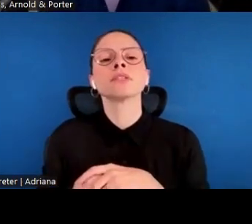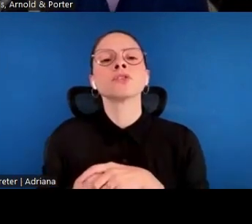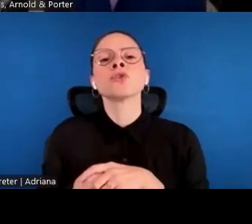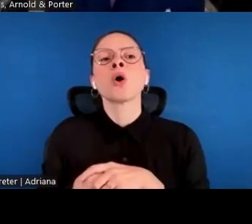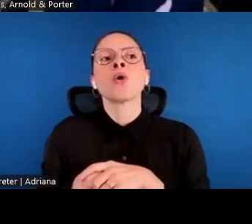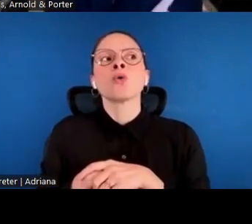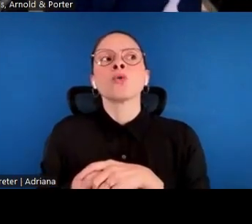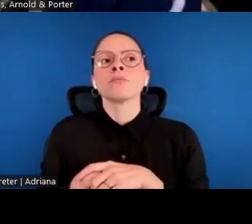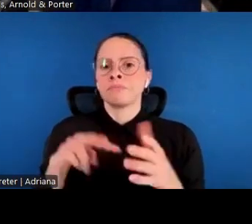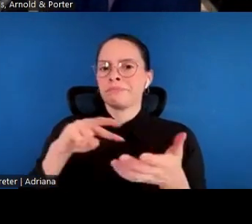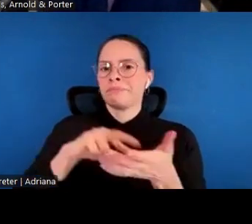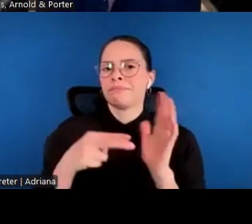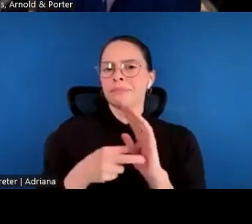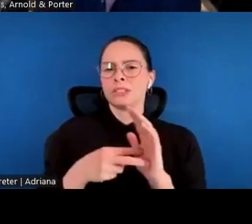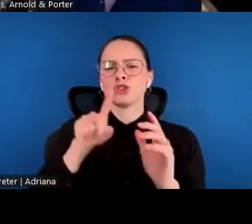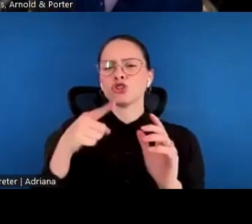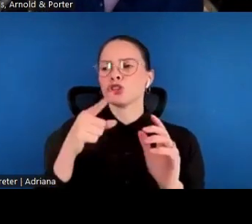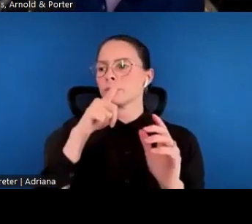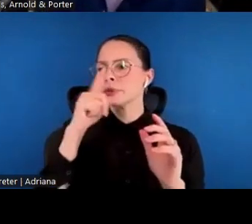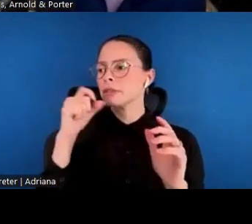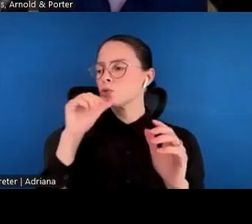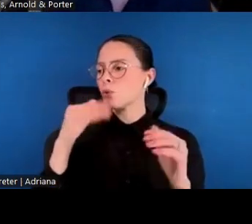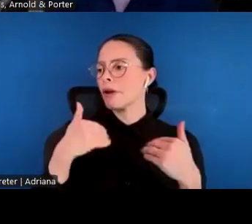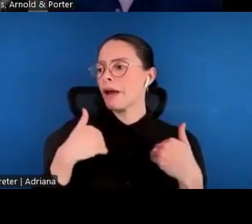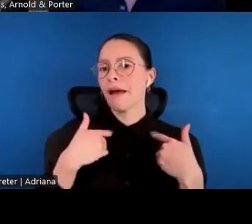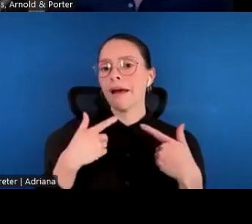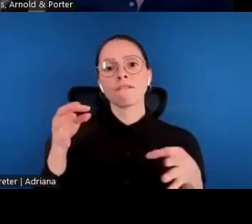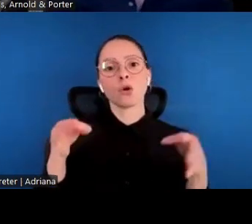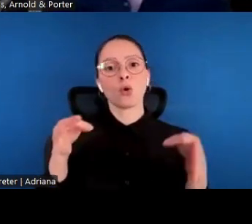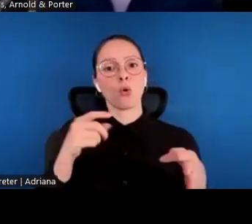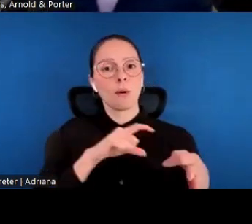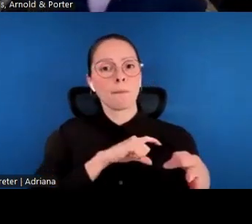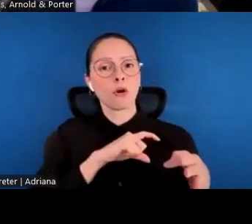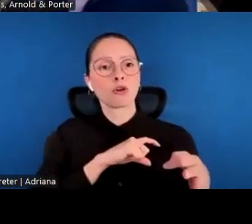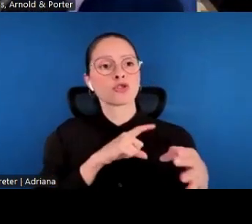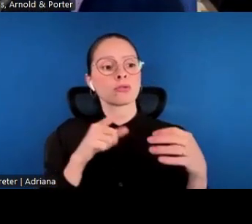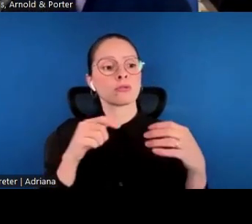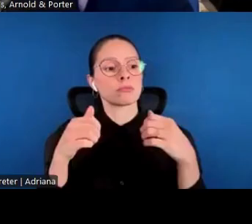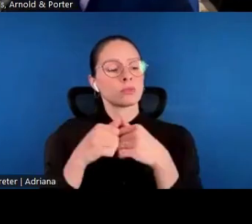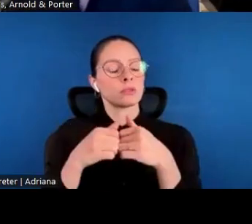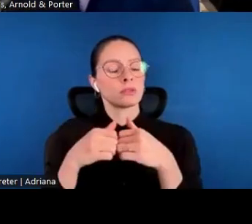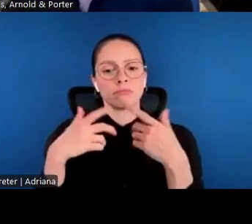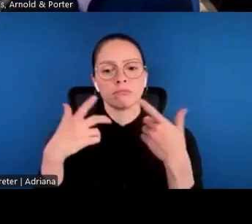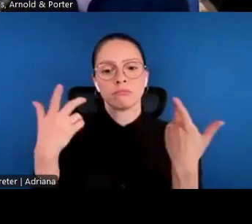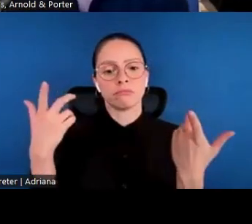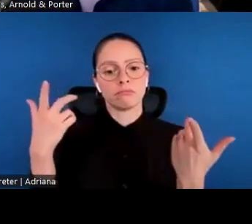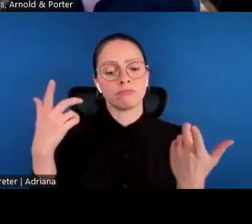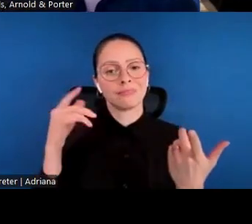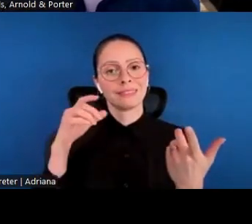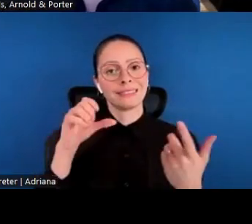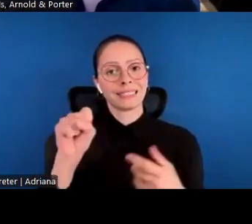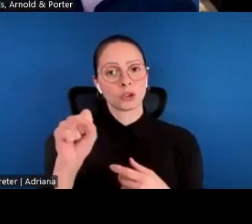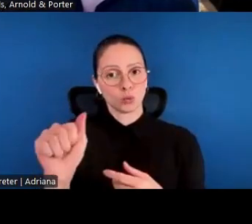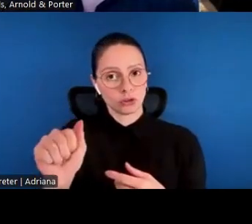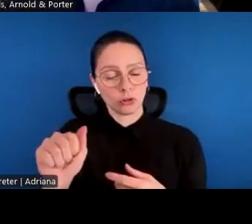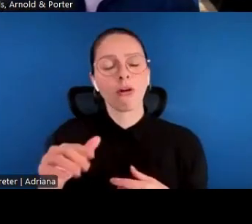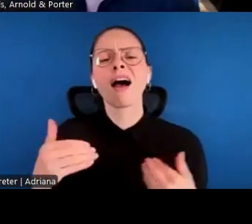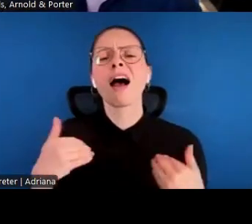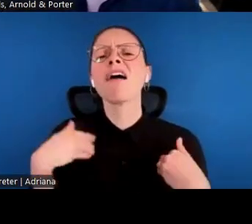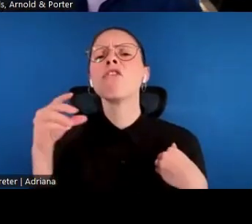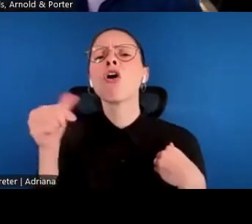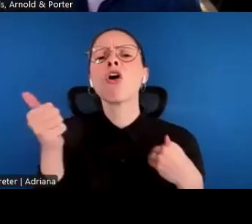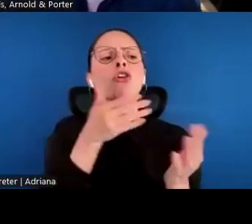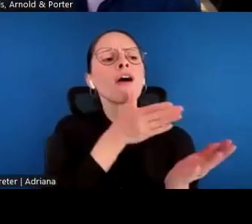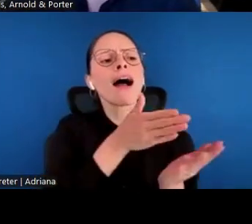court-martial may not be a court-martial on the sexual assault, there may be other avenues